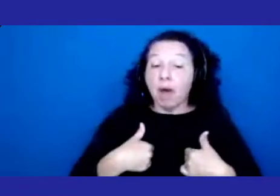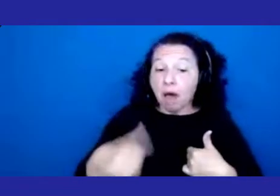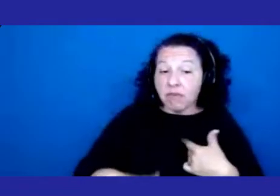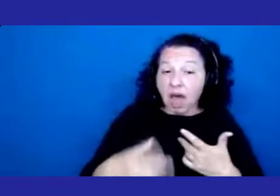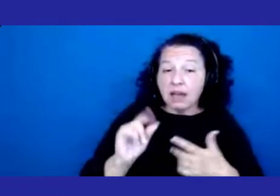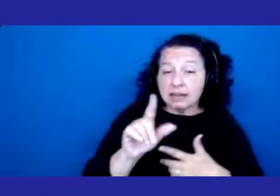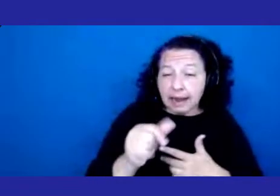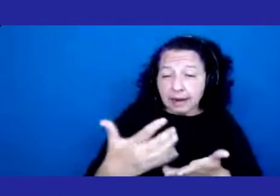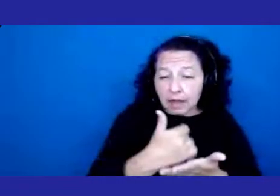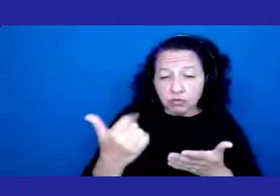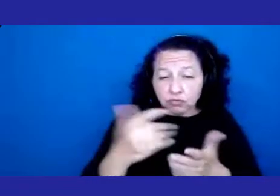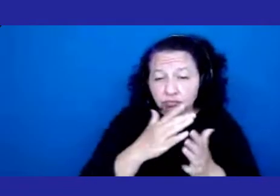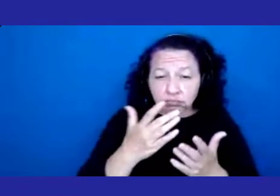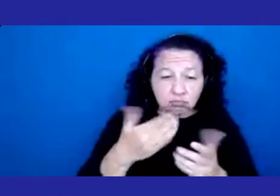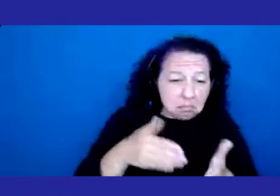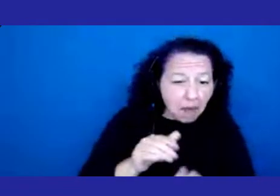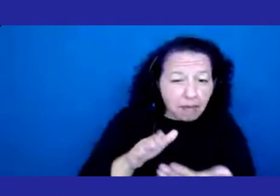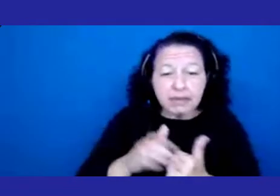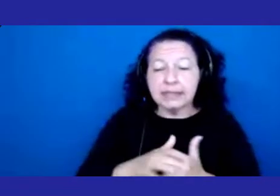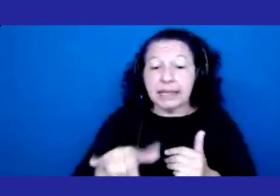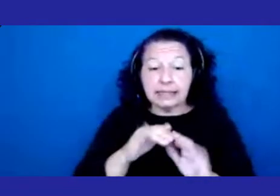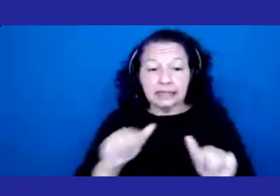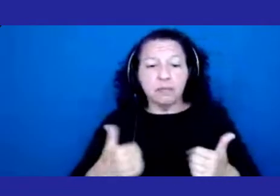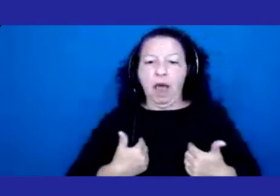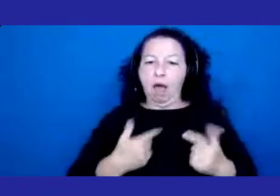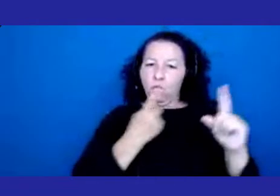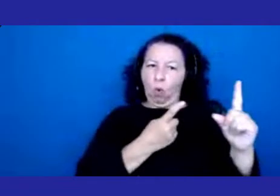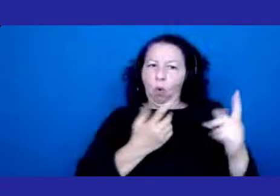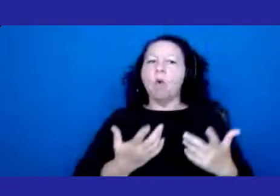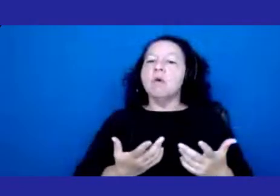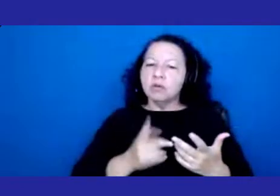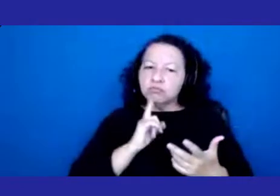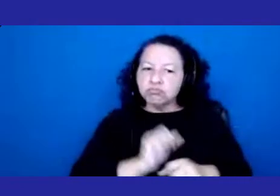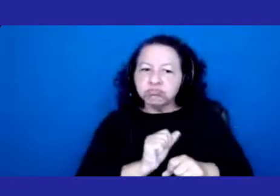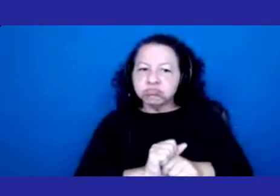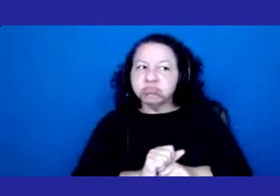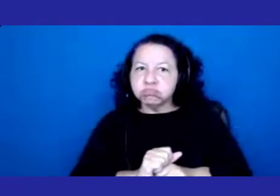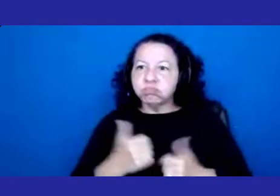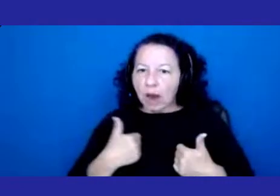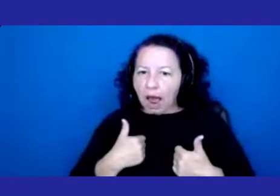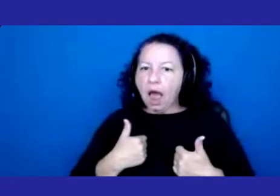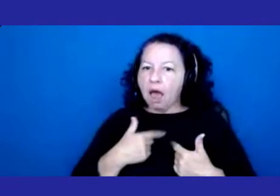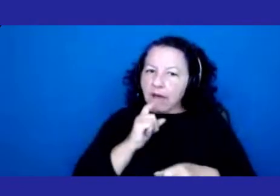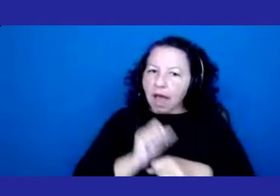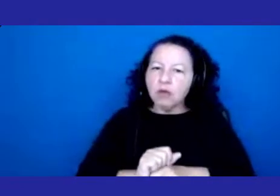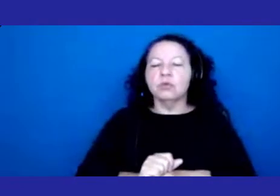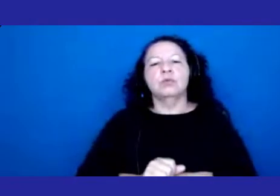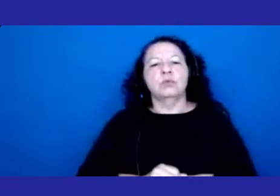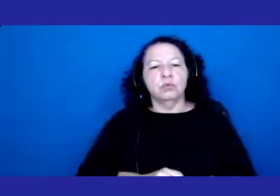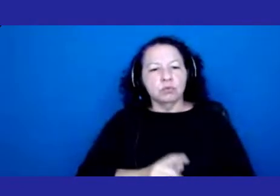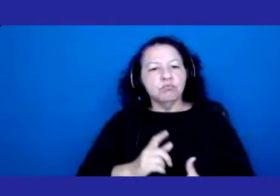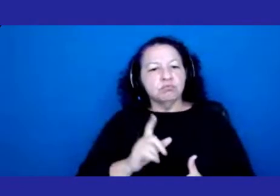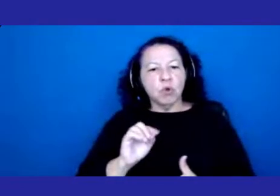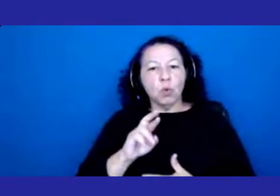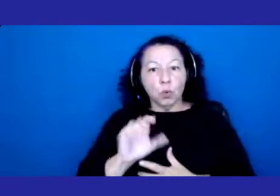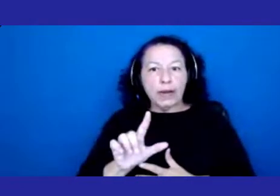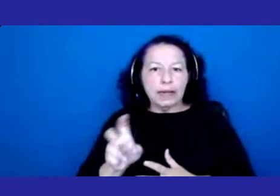have the goal here to evaluate if we have complete and accurate real data across our system.